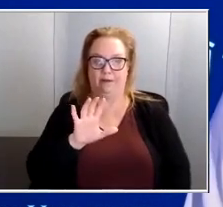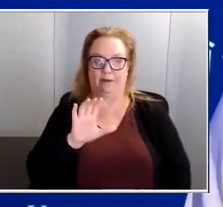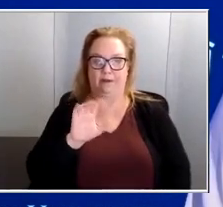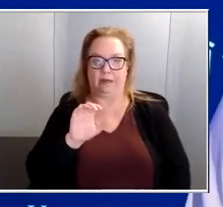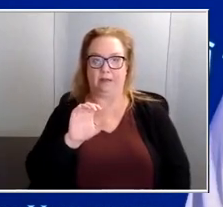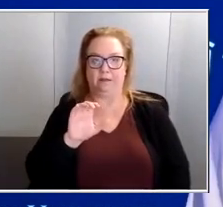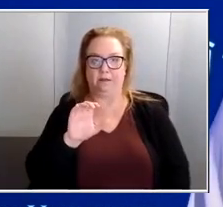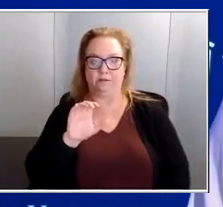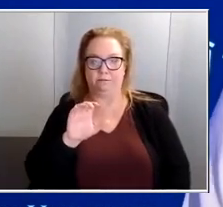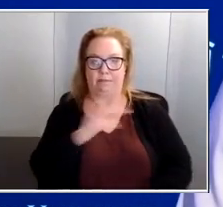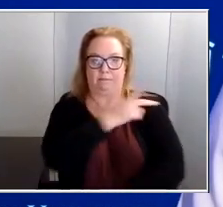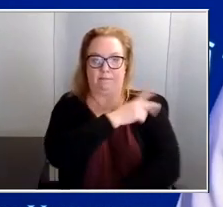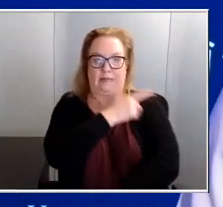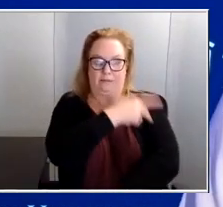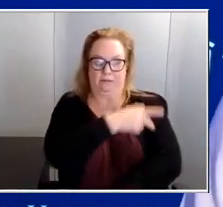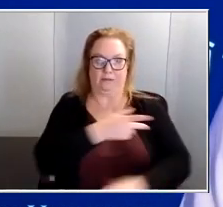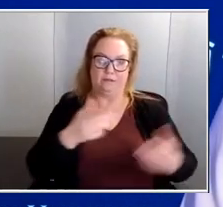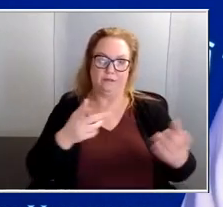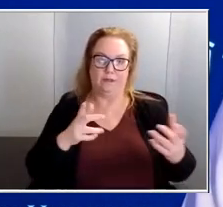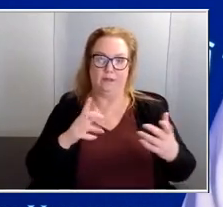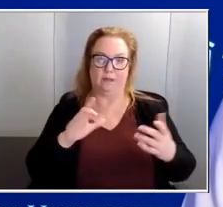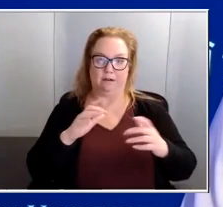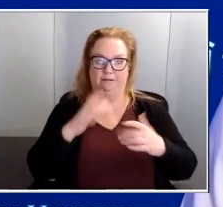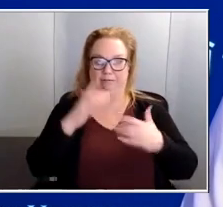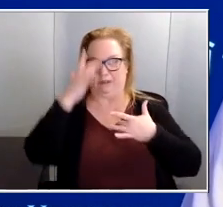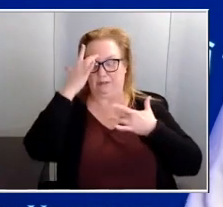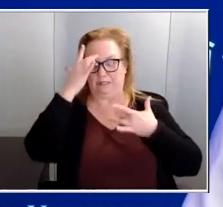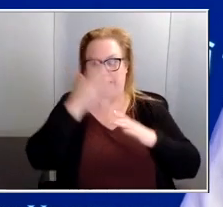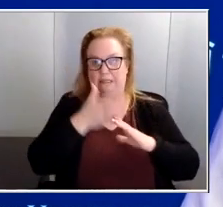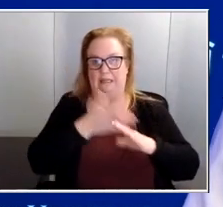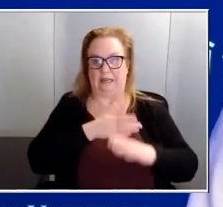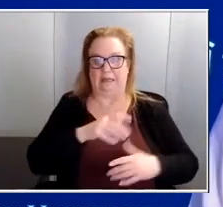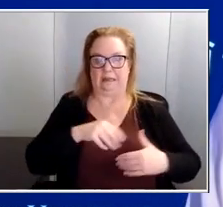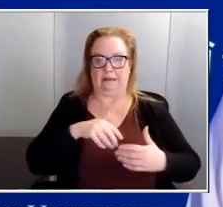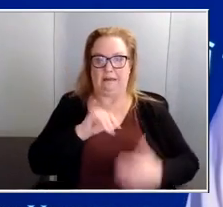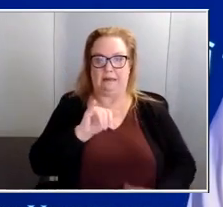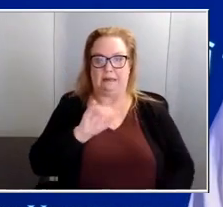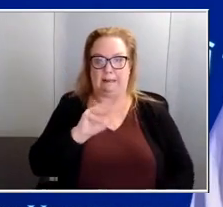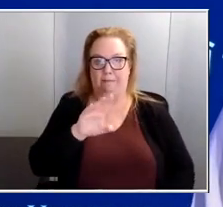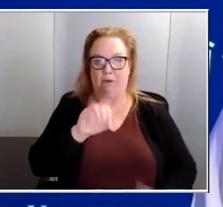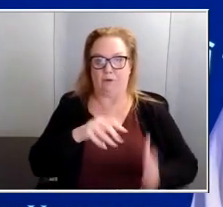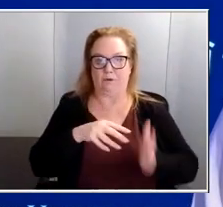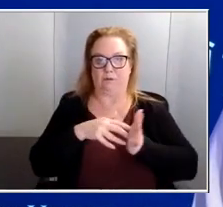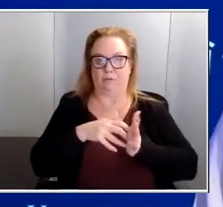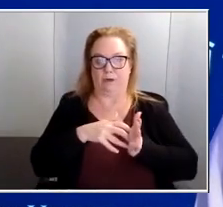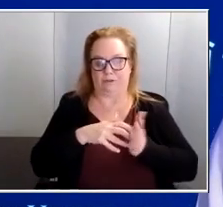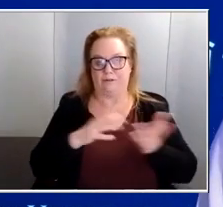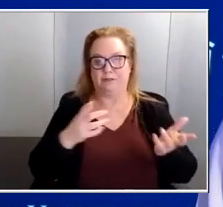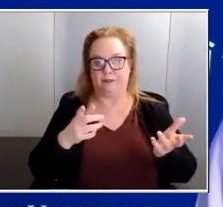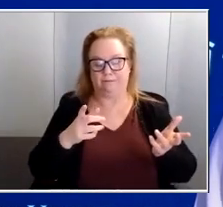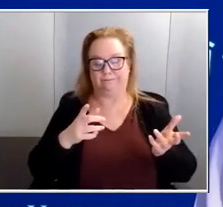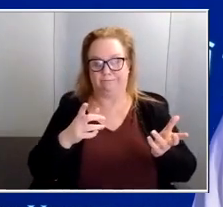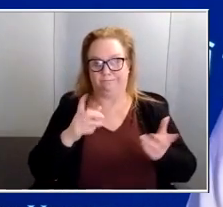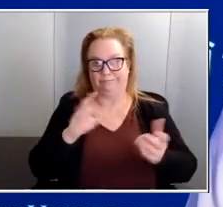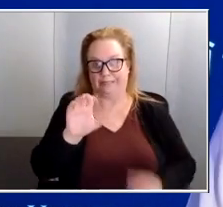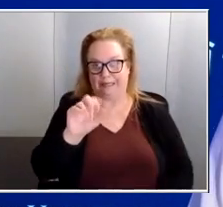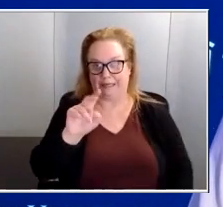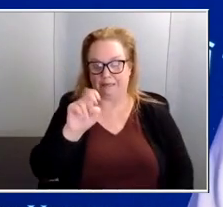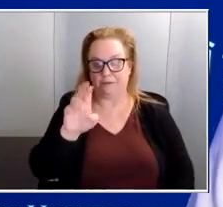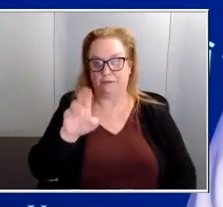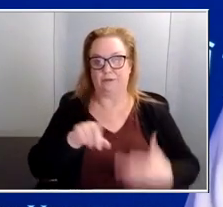comorbid patients as well. So conditions, especially like immunosuppression, like we're hearing our guests talk about today, but also things